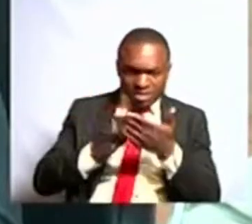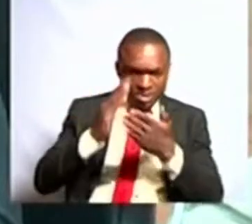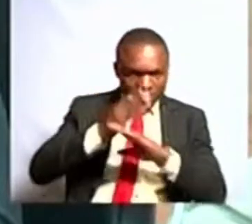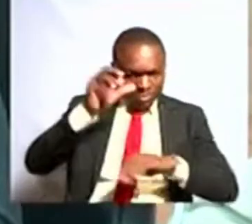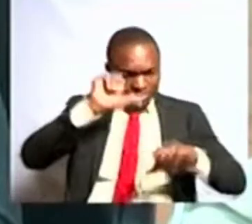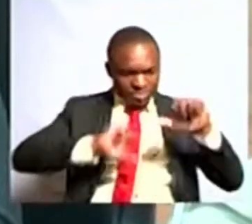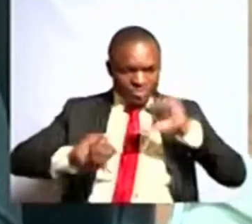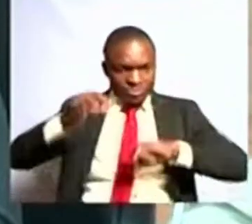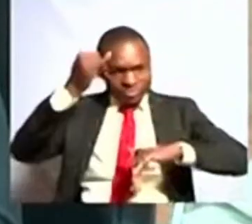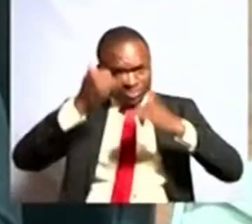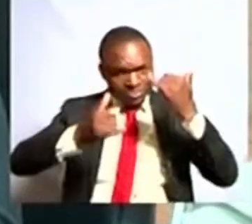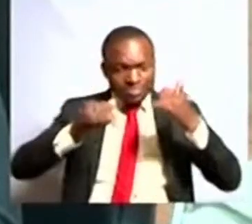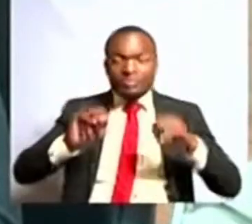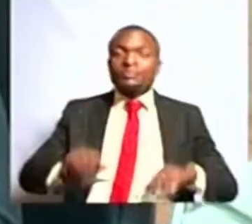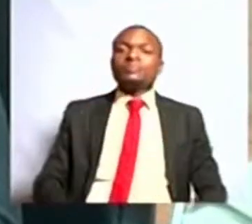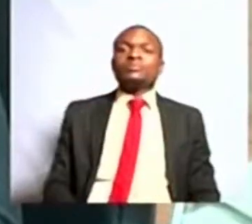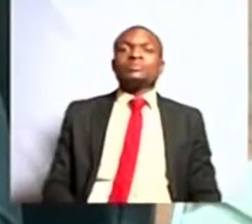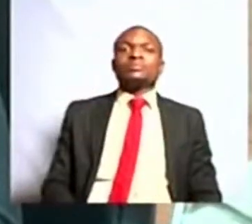had ended.